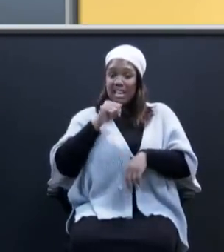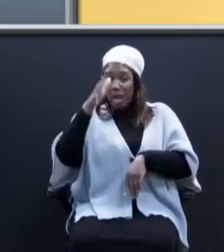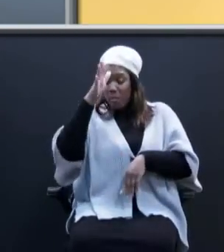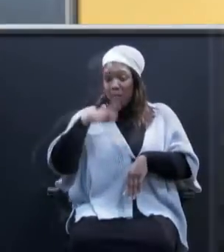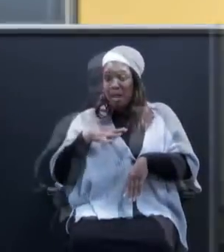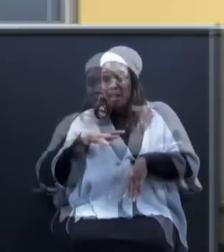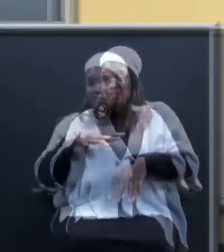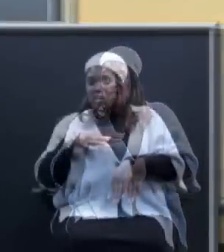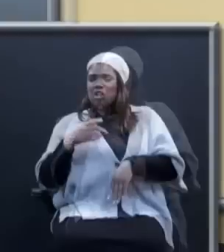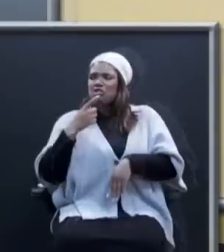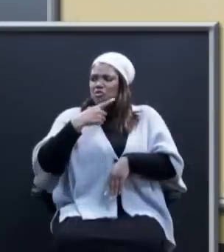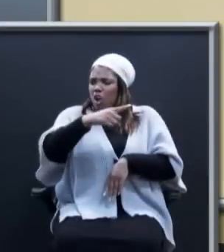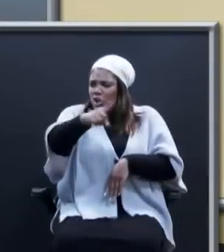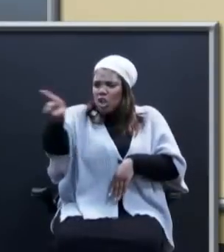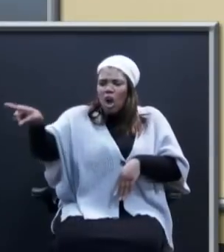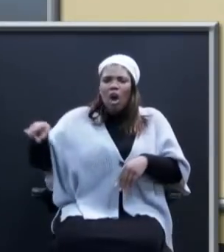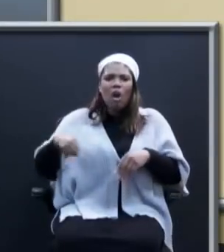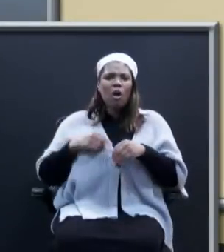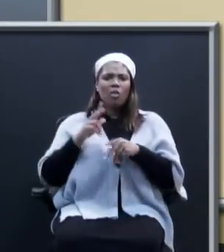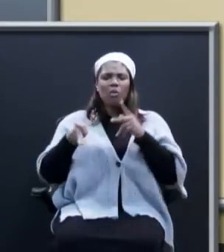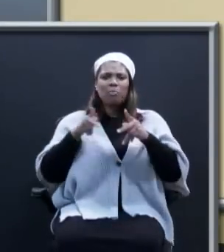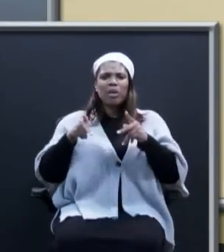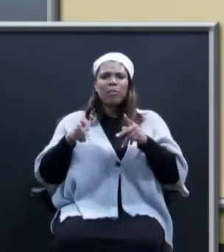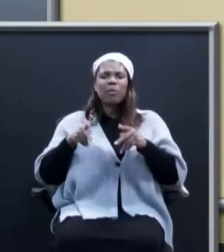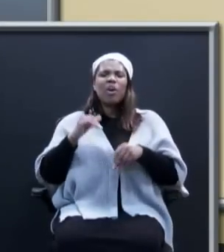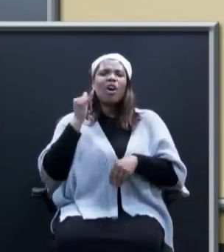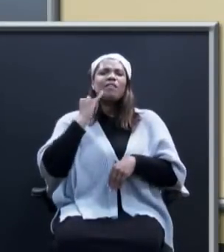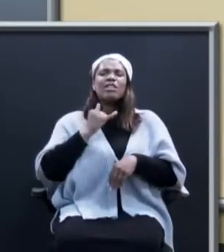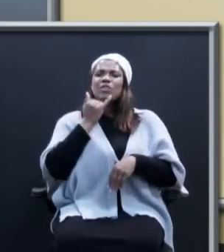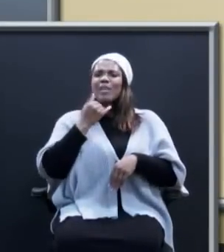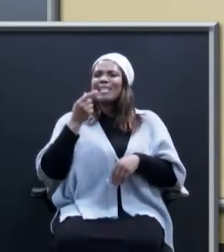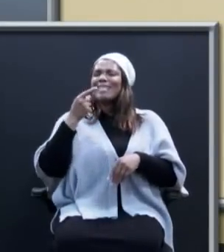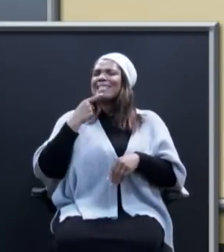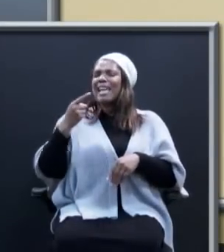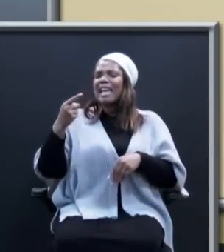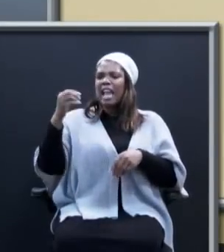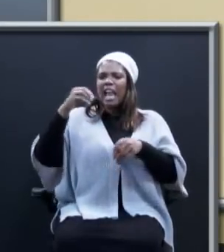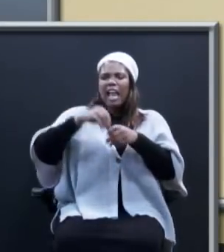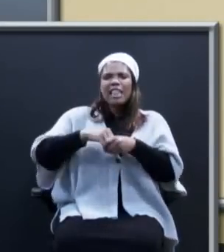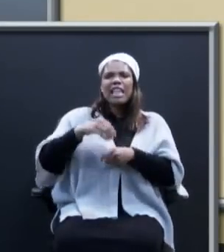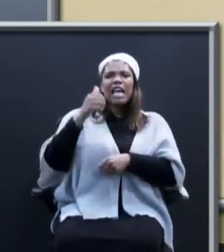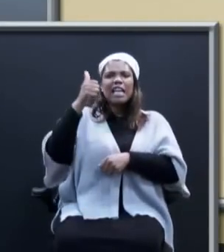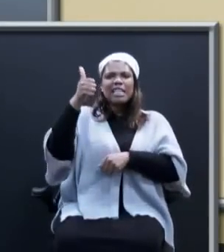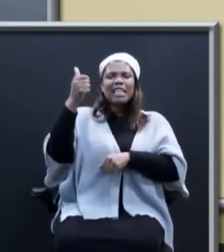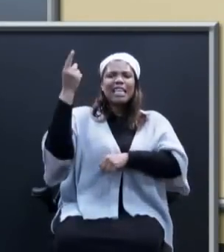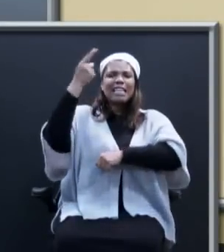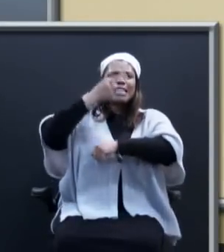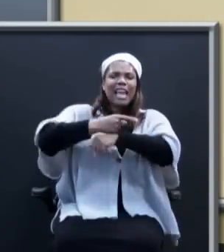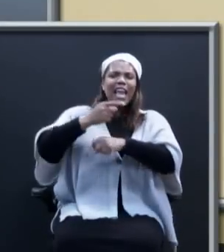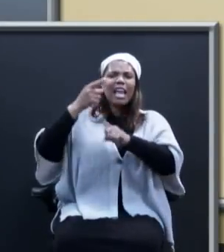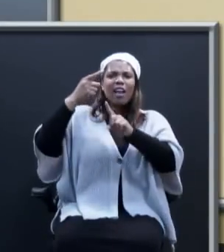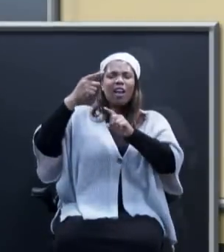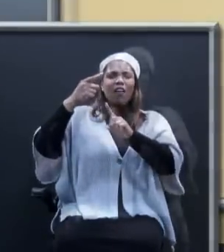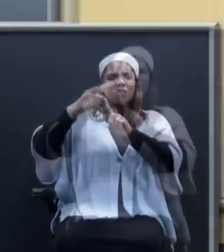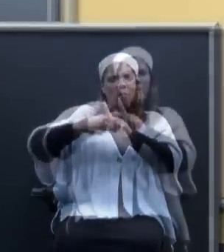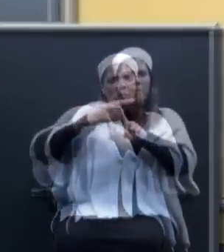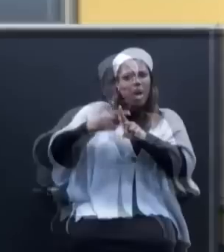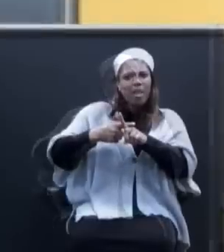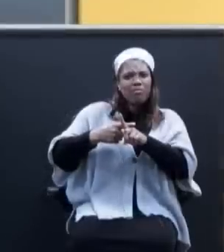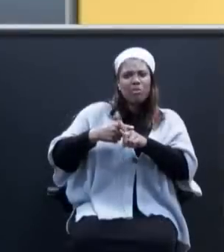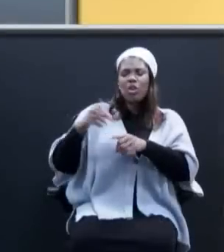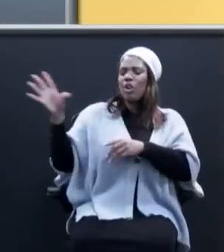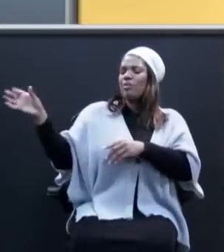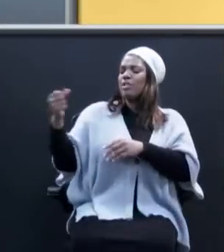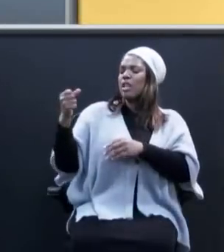of Israel, saying, in the 10th day of this month, go ahead, they shall take to them every man a lamb. In the 10th day of this